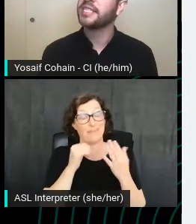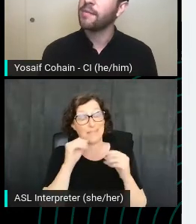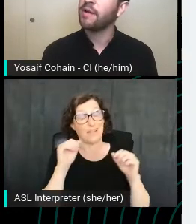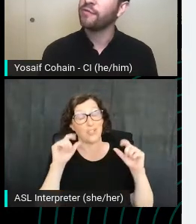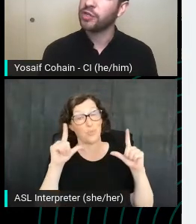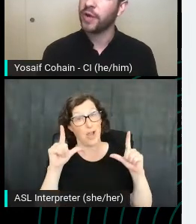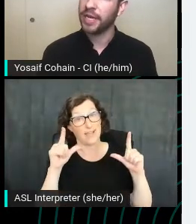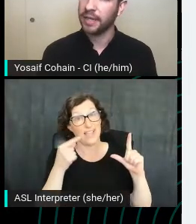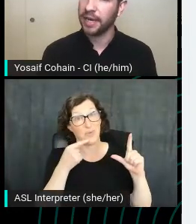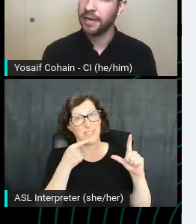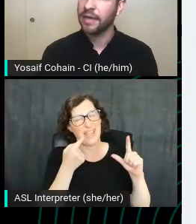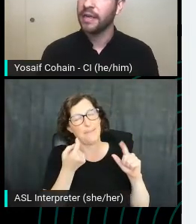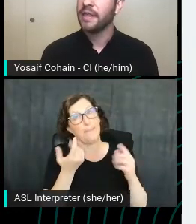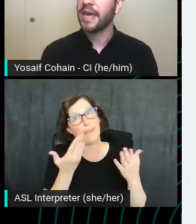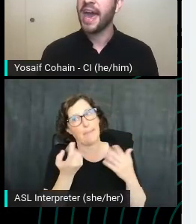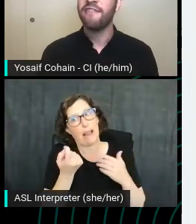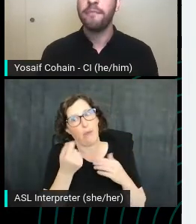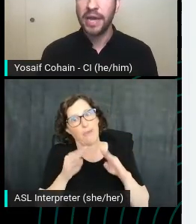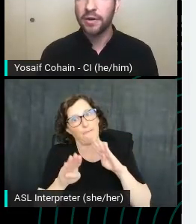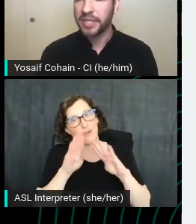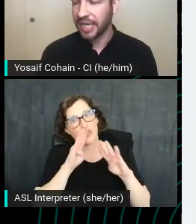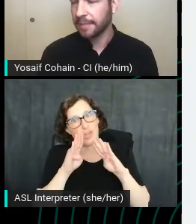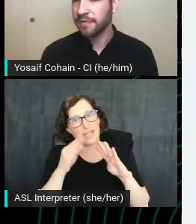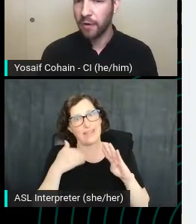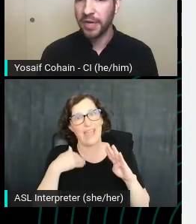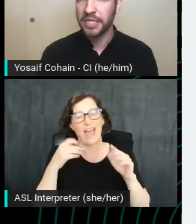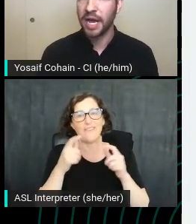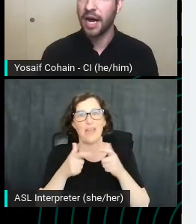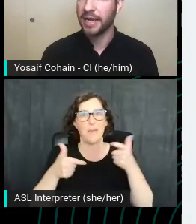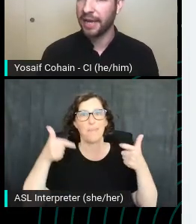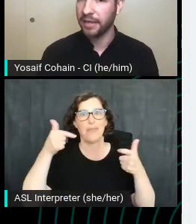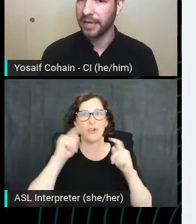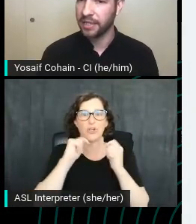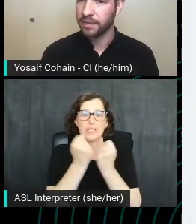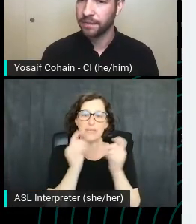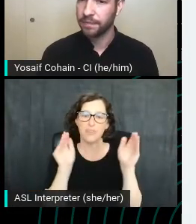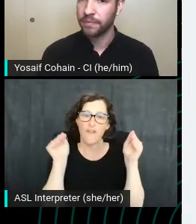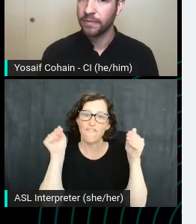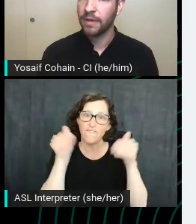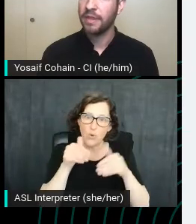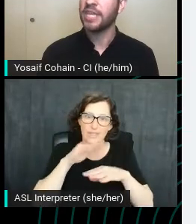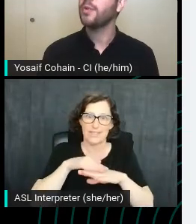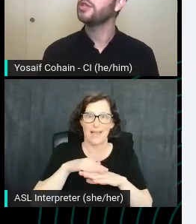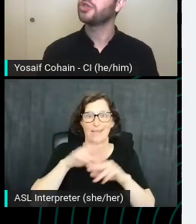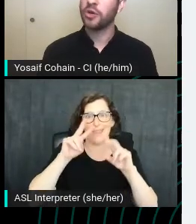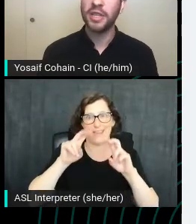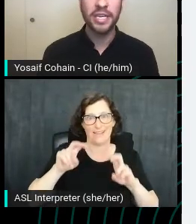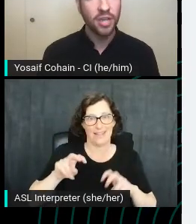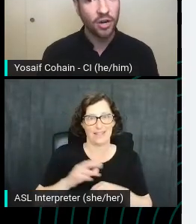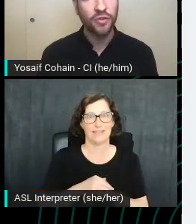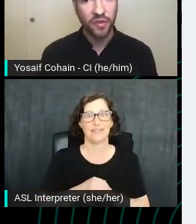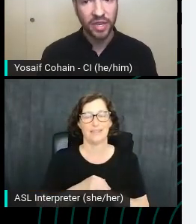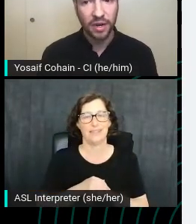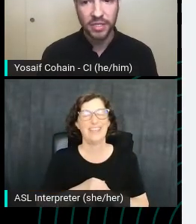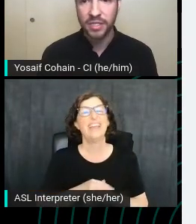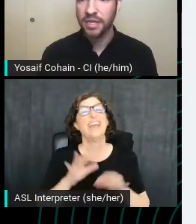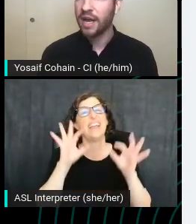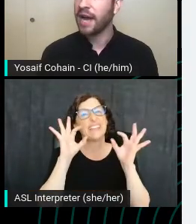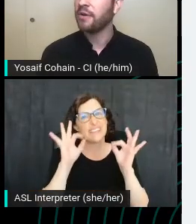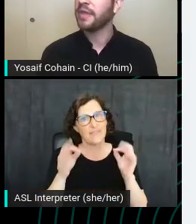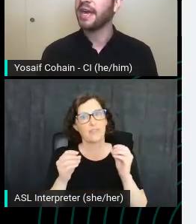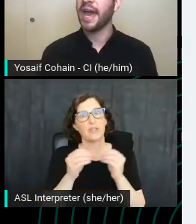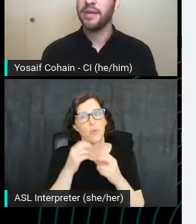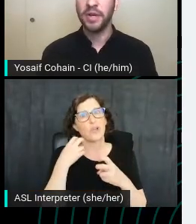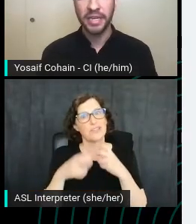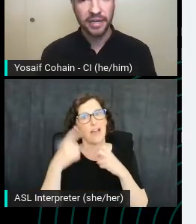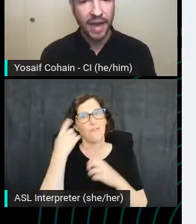would say somewhat frustratingly, they have bigger teams focused on analytics. This one certainly is harder for the arts. I